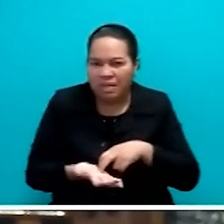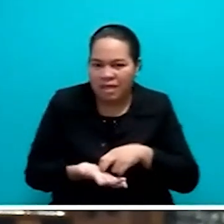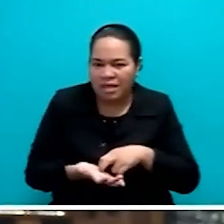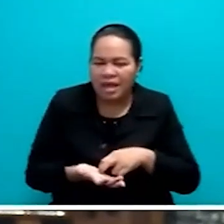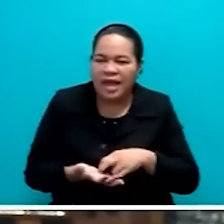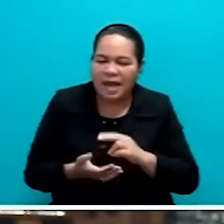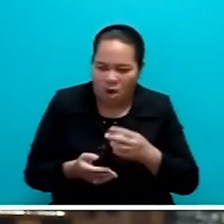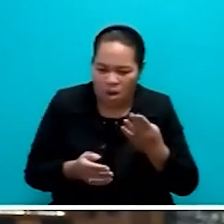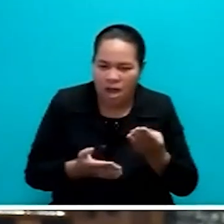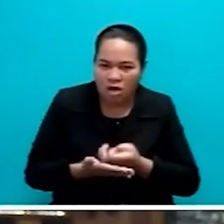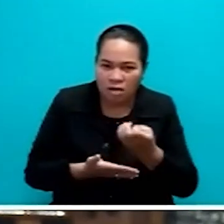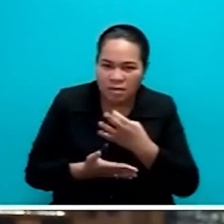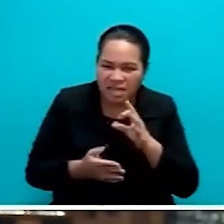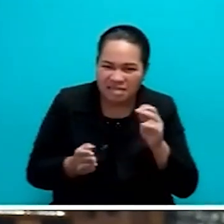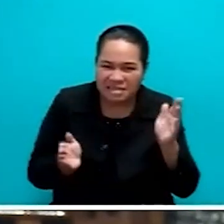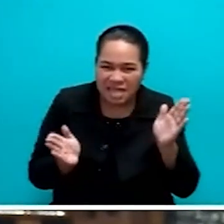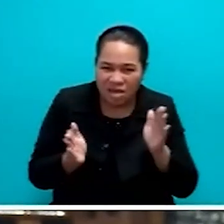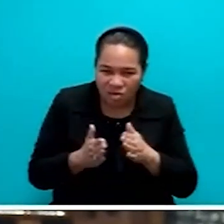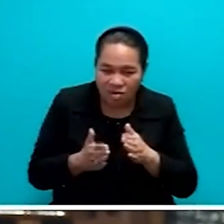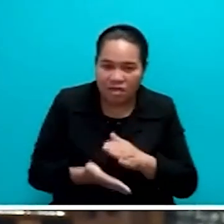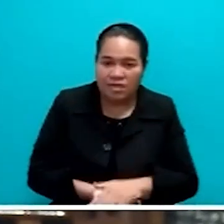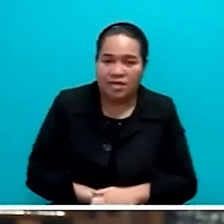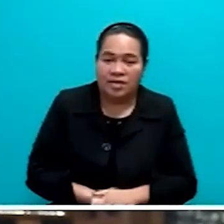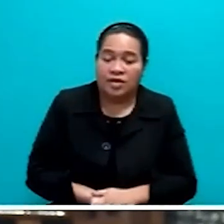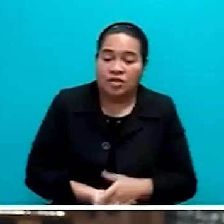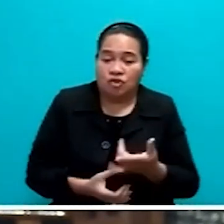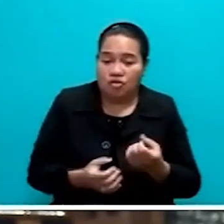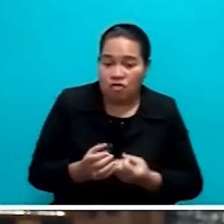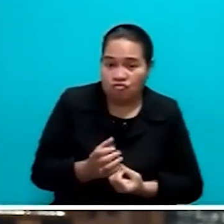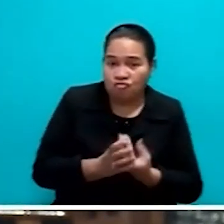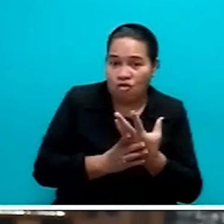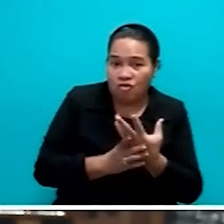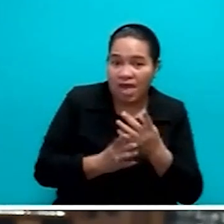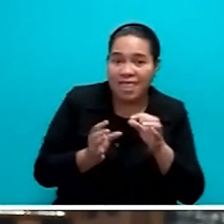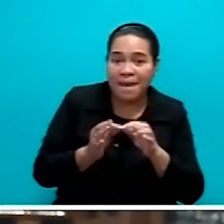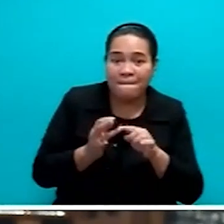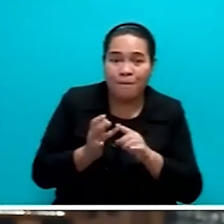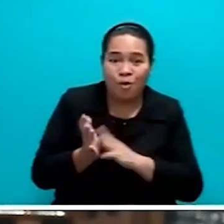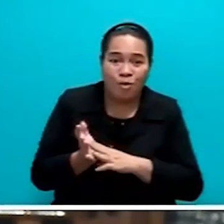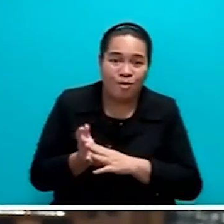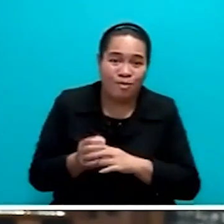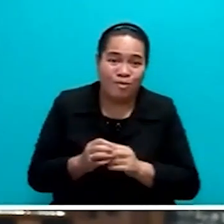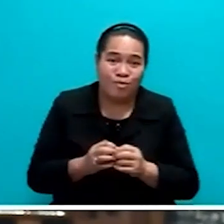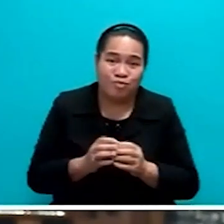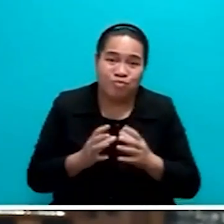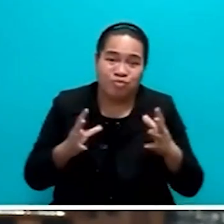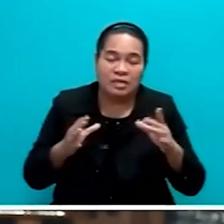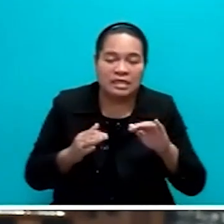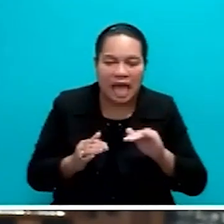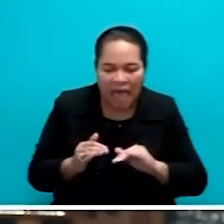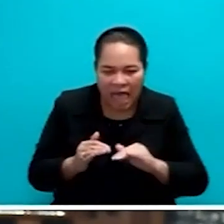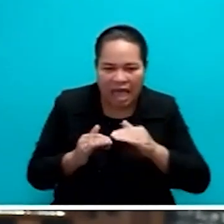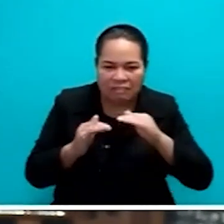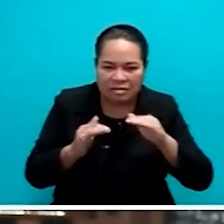economy. Despite claims of growth, prosperity and boom in the past decade, our average annual